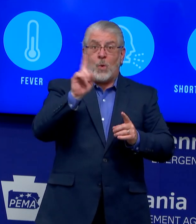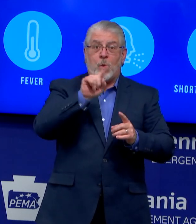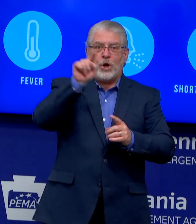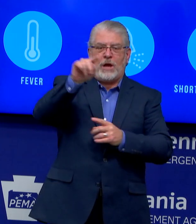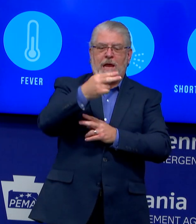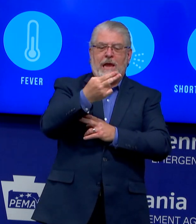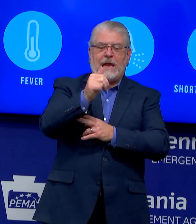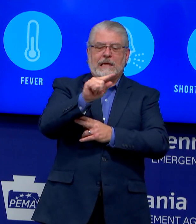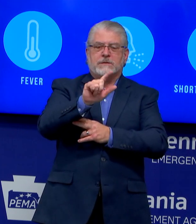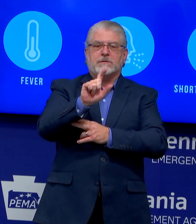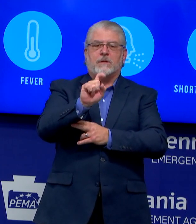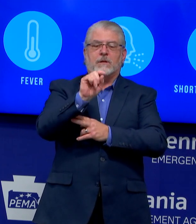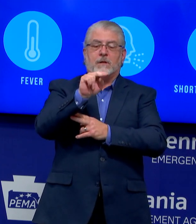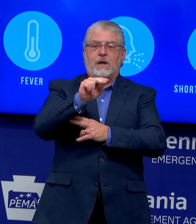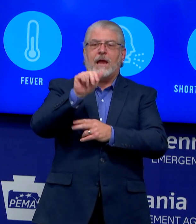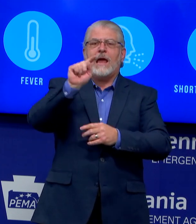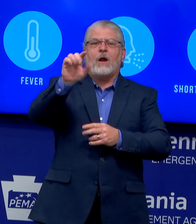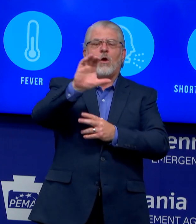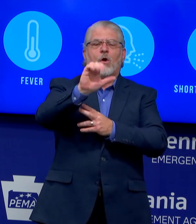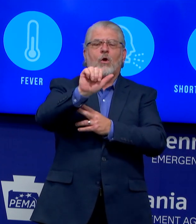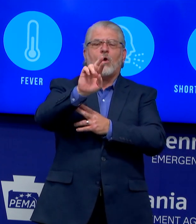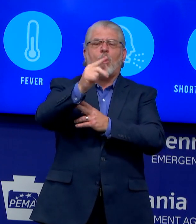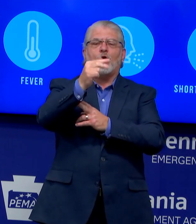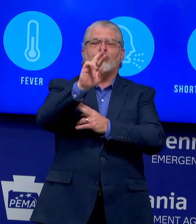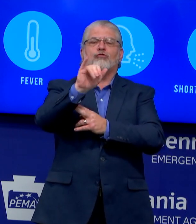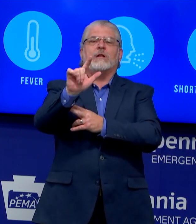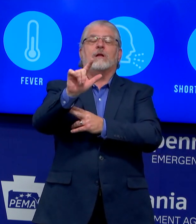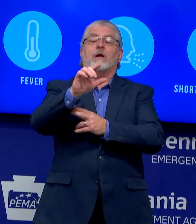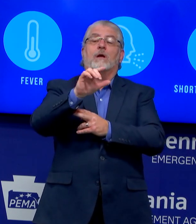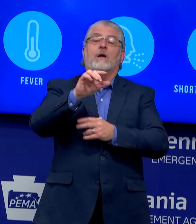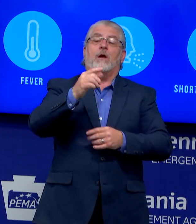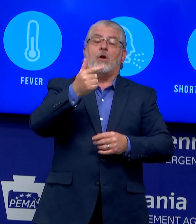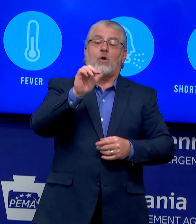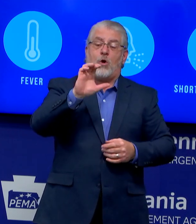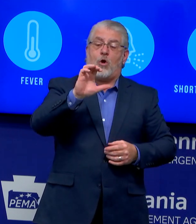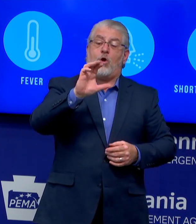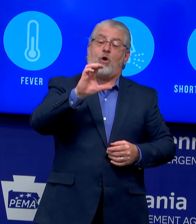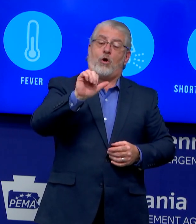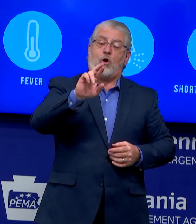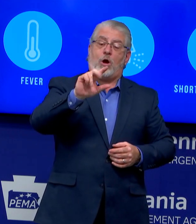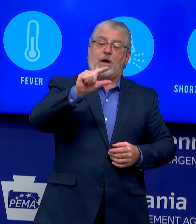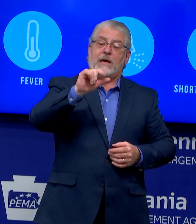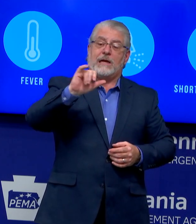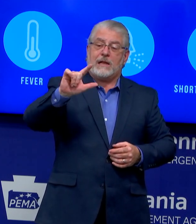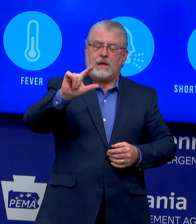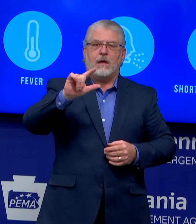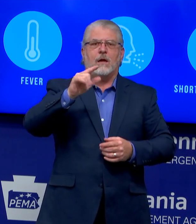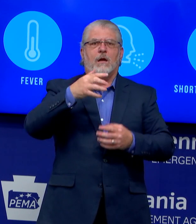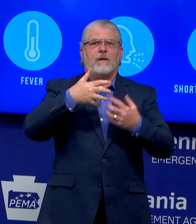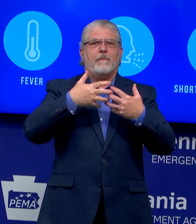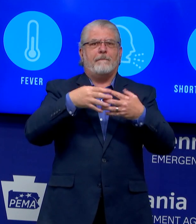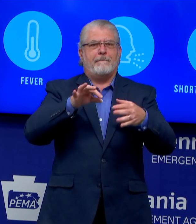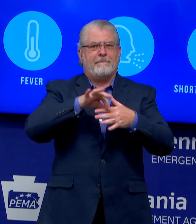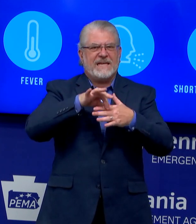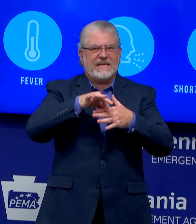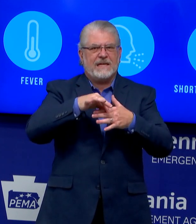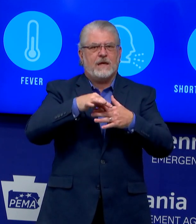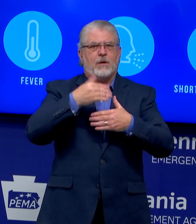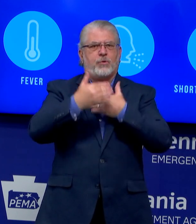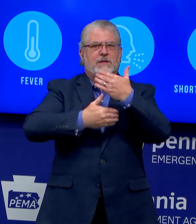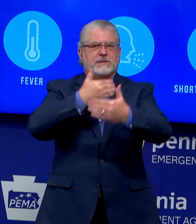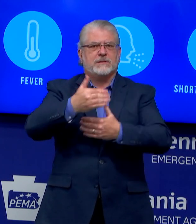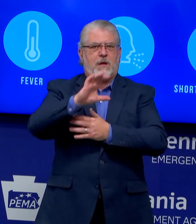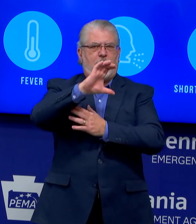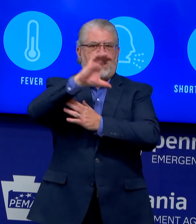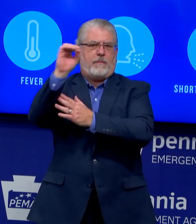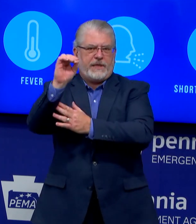fresh meat, is it safe to eat meat purchased from grocery stores that were supplied by the Cargill meat processing plant? Can